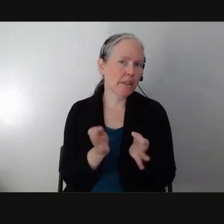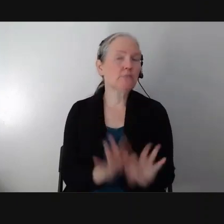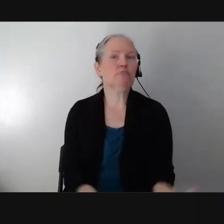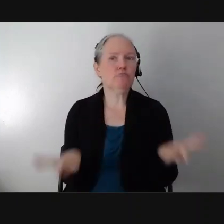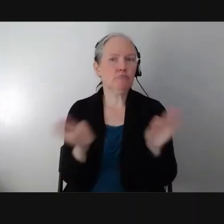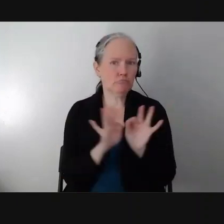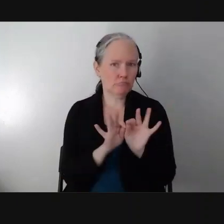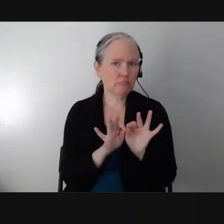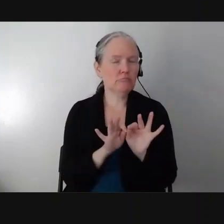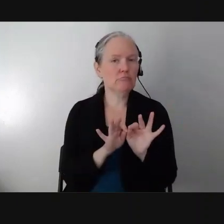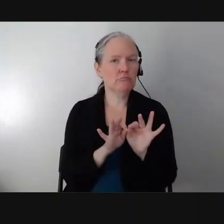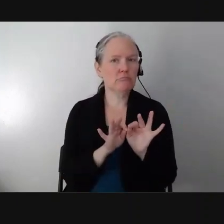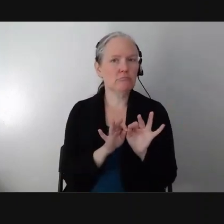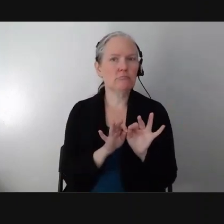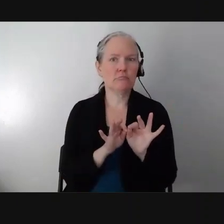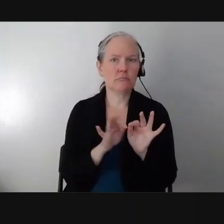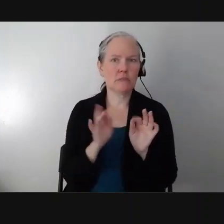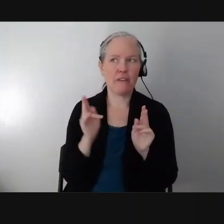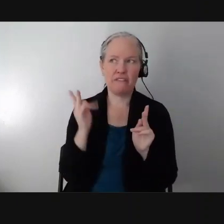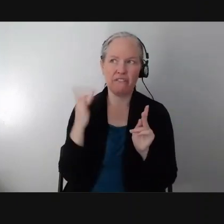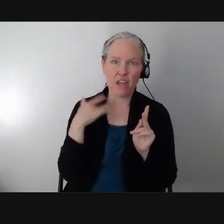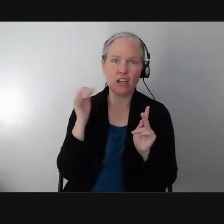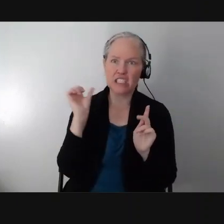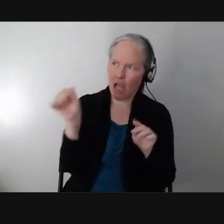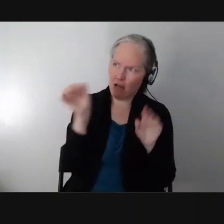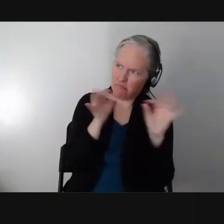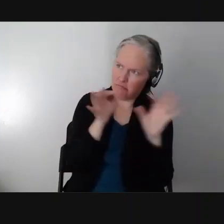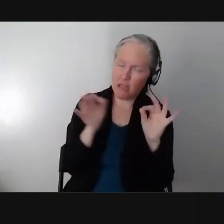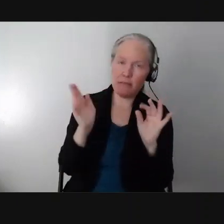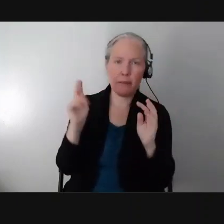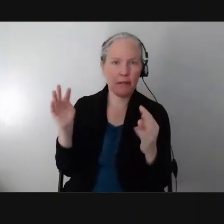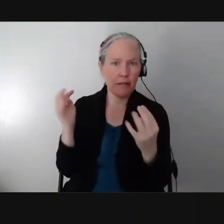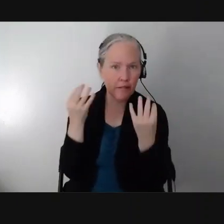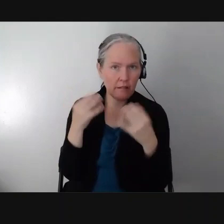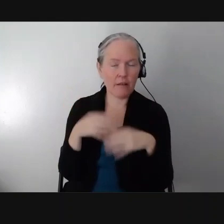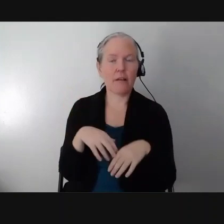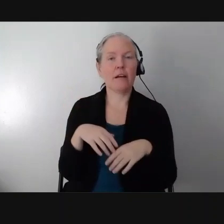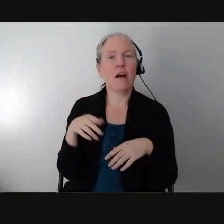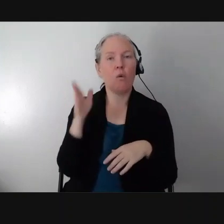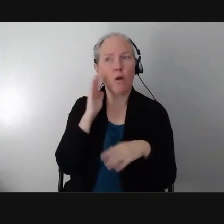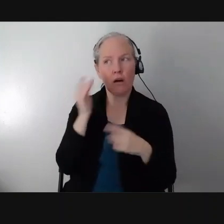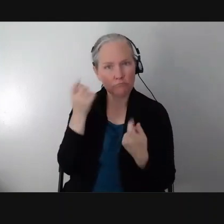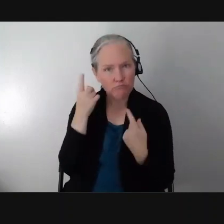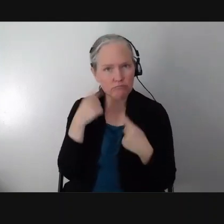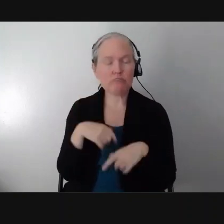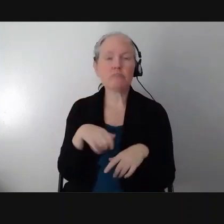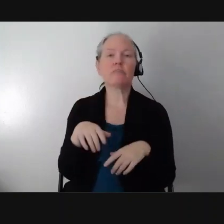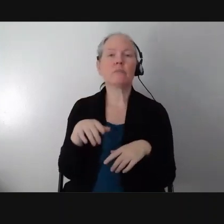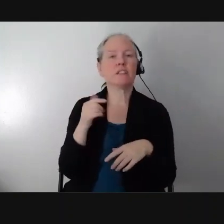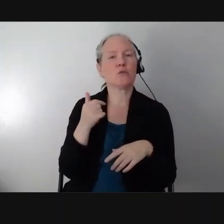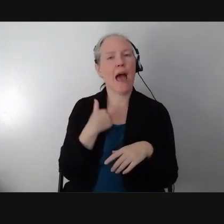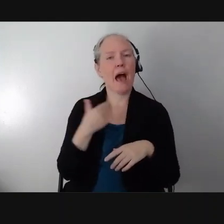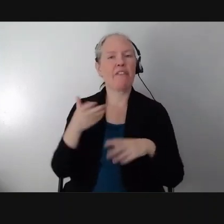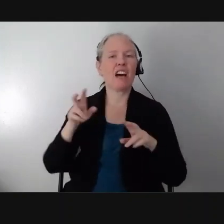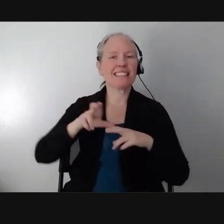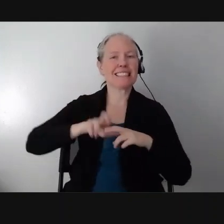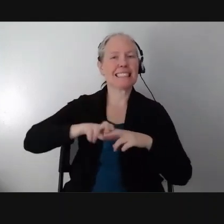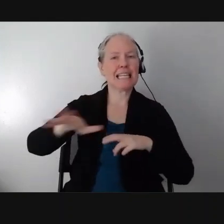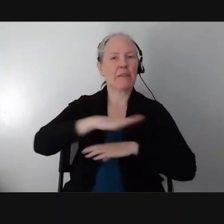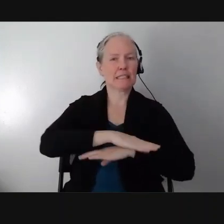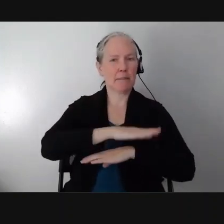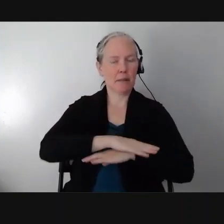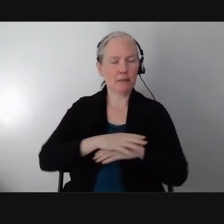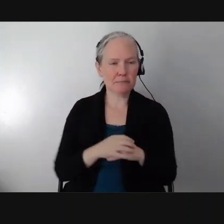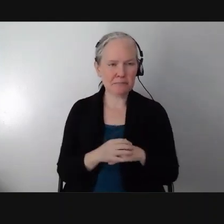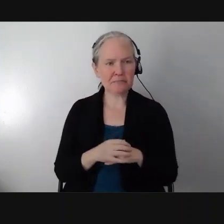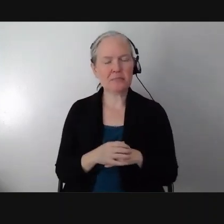be understood, to be heard, to be given a voice, and to be given a seat at the table. And I've had great